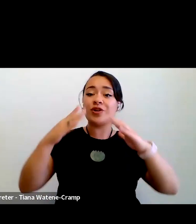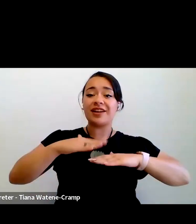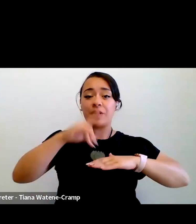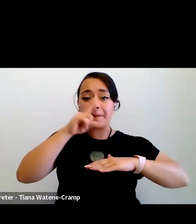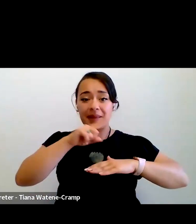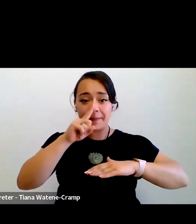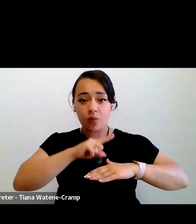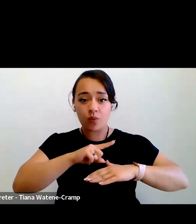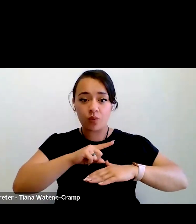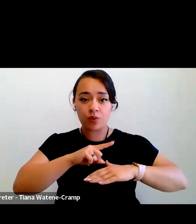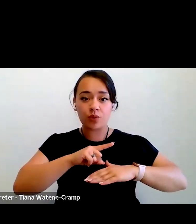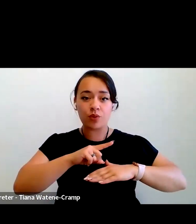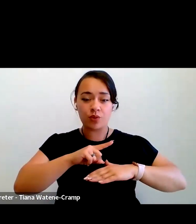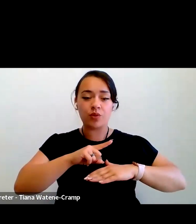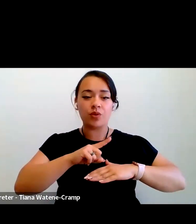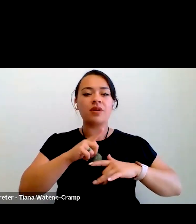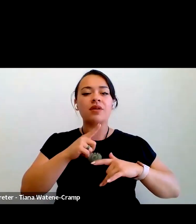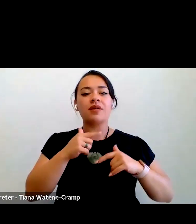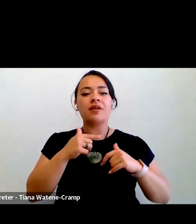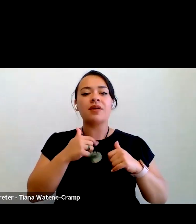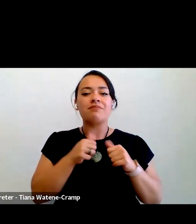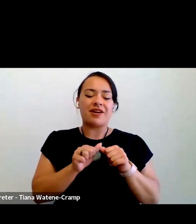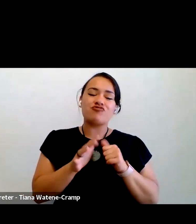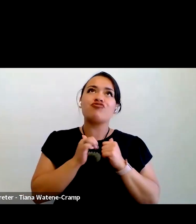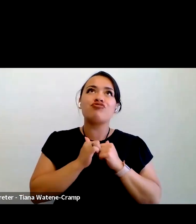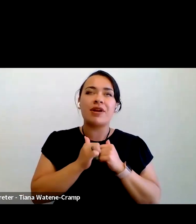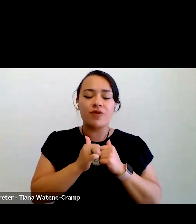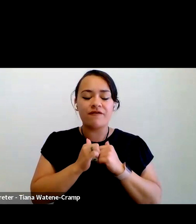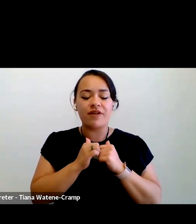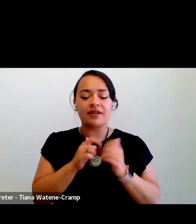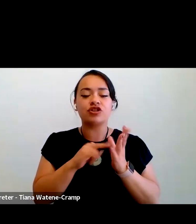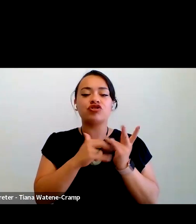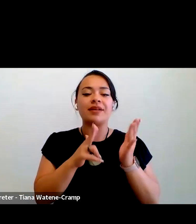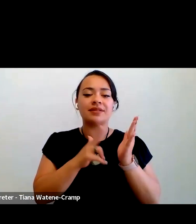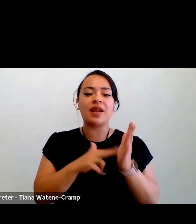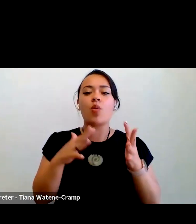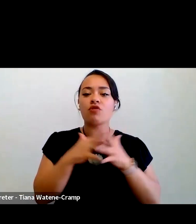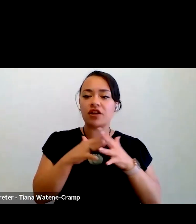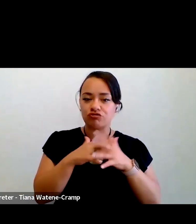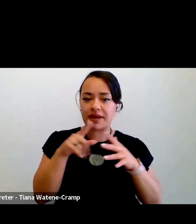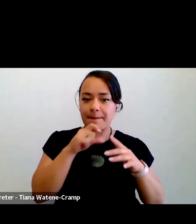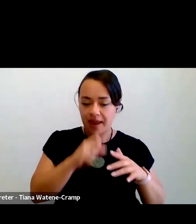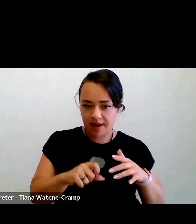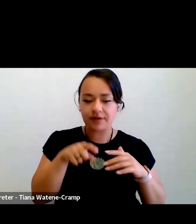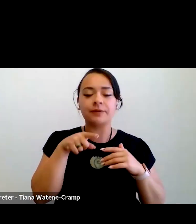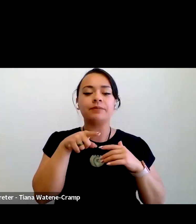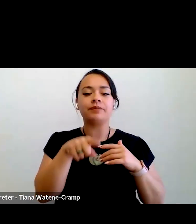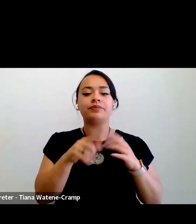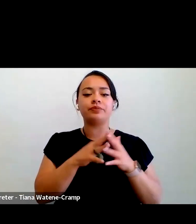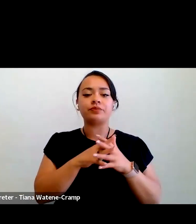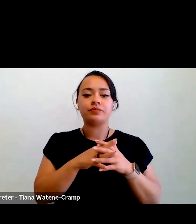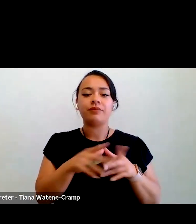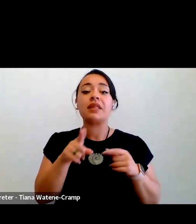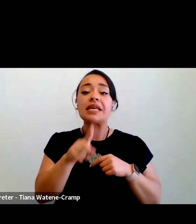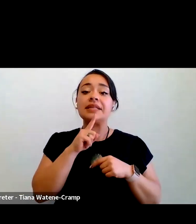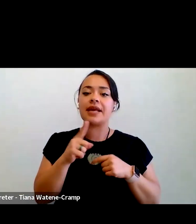incredible friend, Jason Glanville, who's a Wiradjuri man, says, things in this space move at the speed of